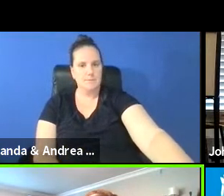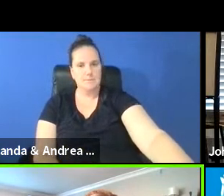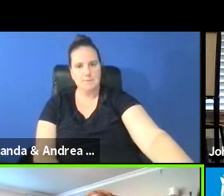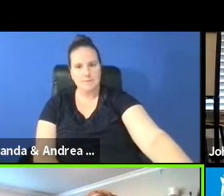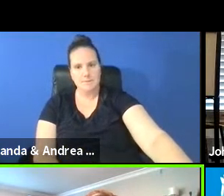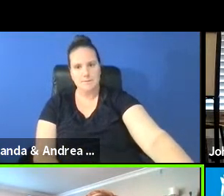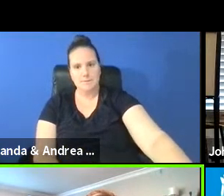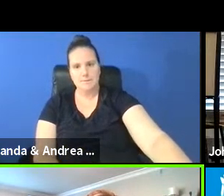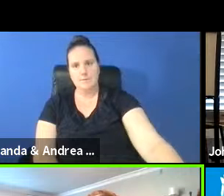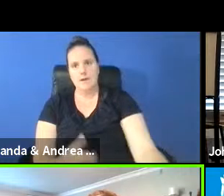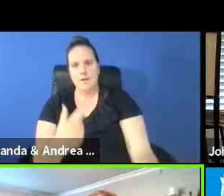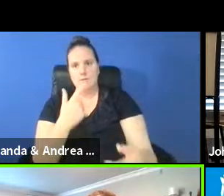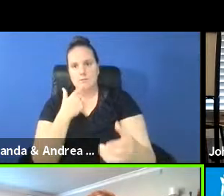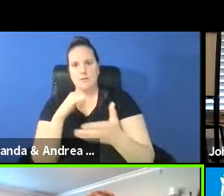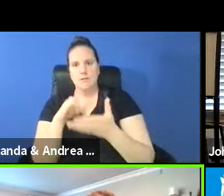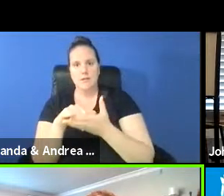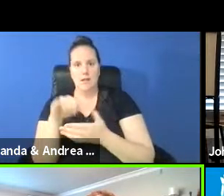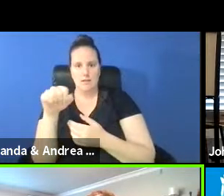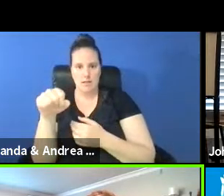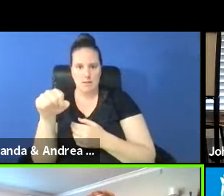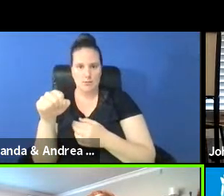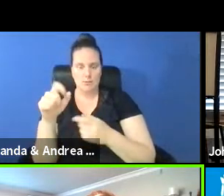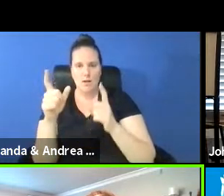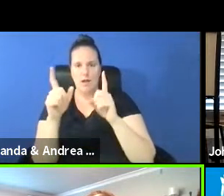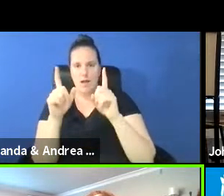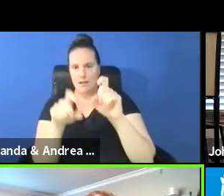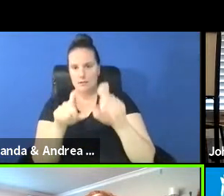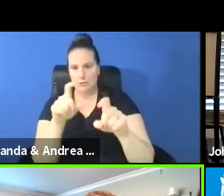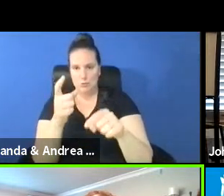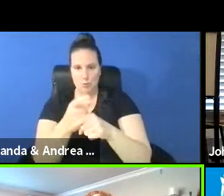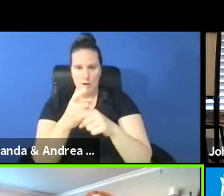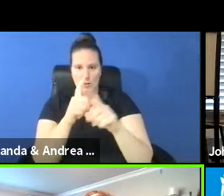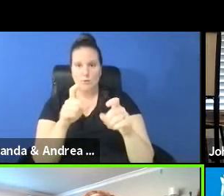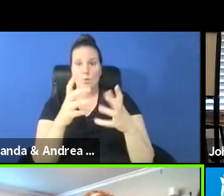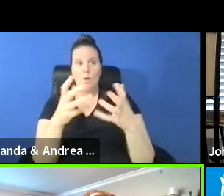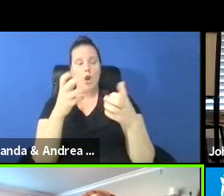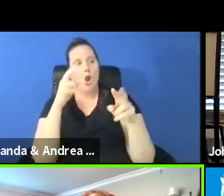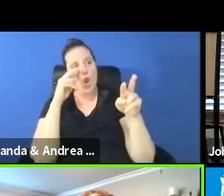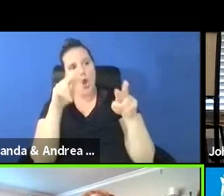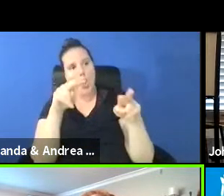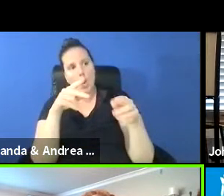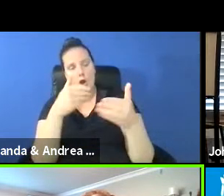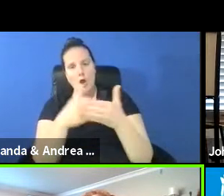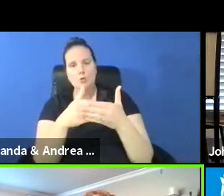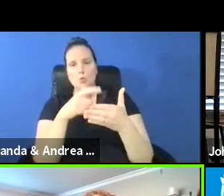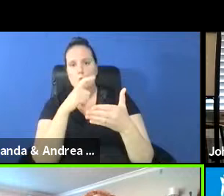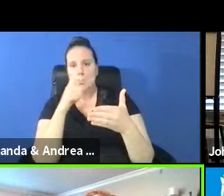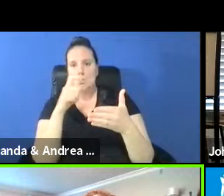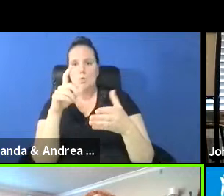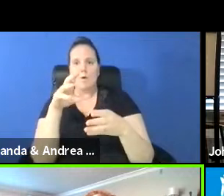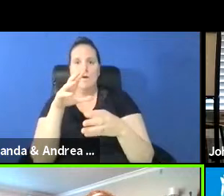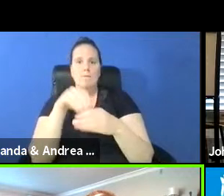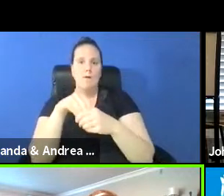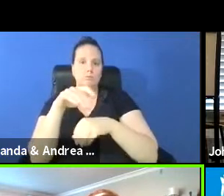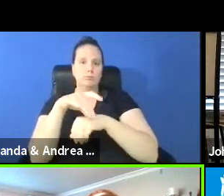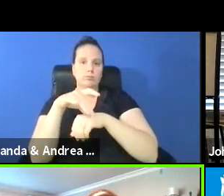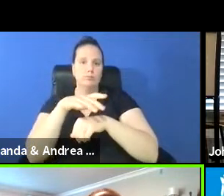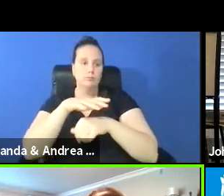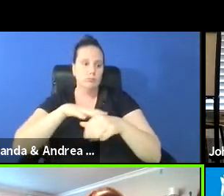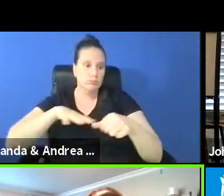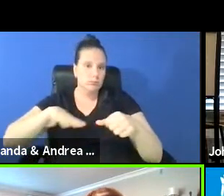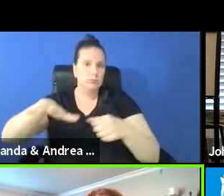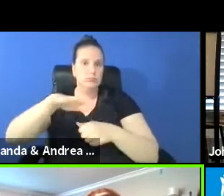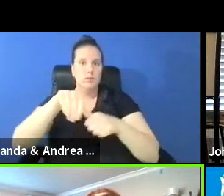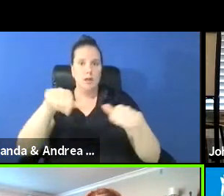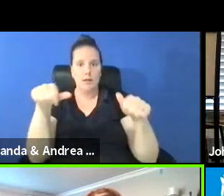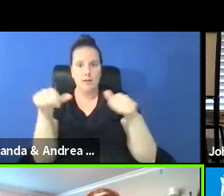So I would say that, yes, we were asking the right questions, because when we said we want to look closely at who that demographics are in those areas, and then that